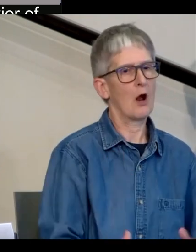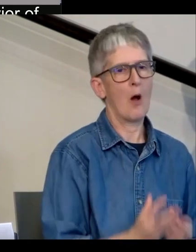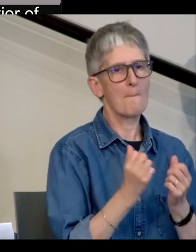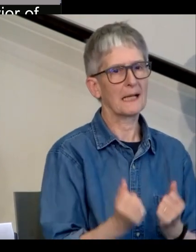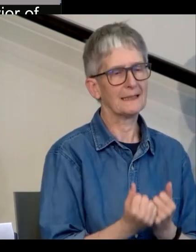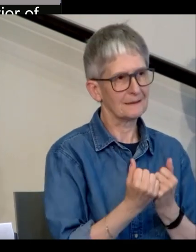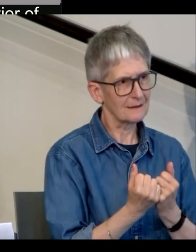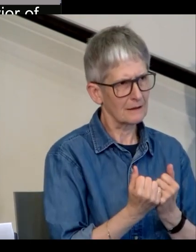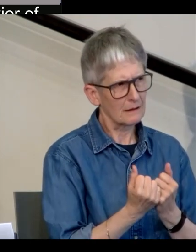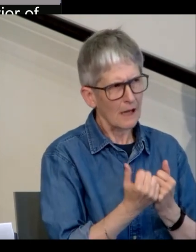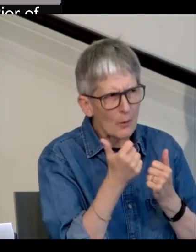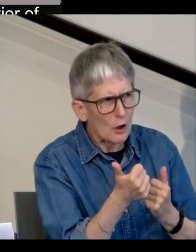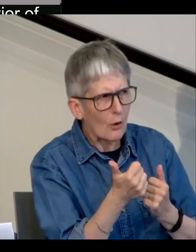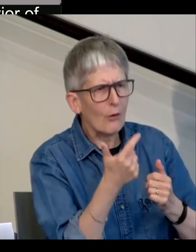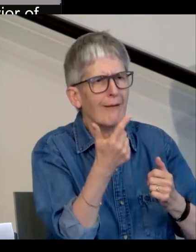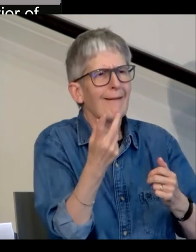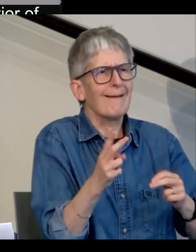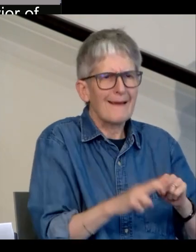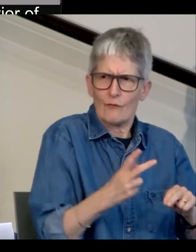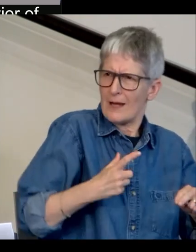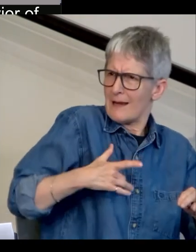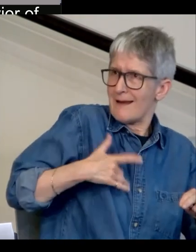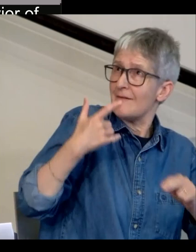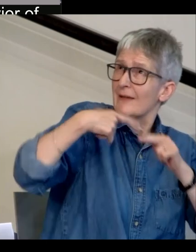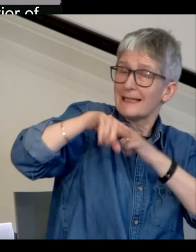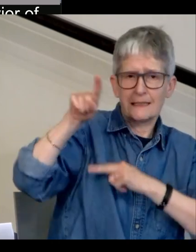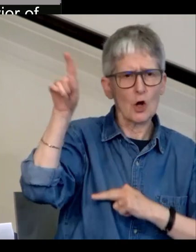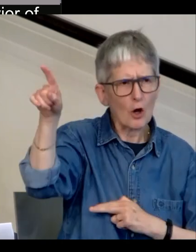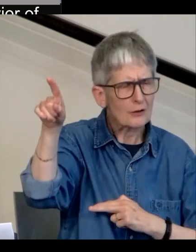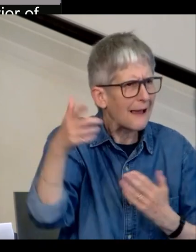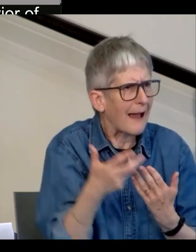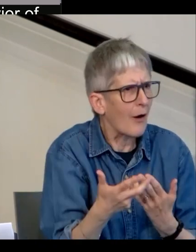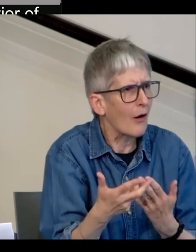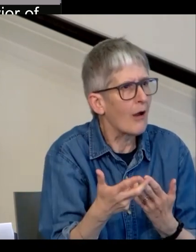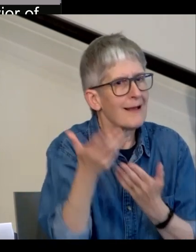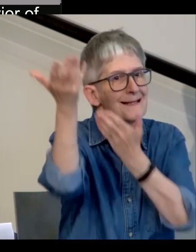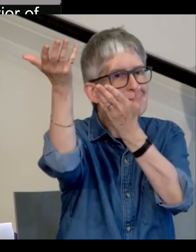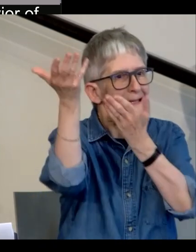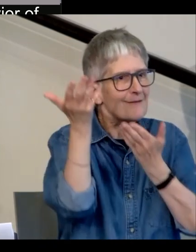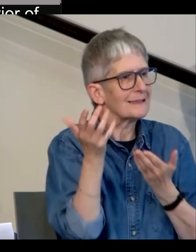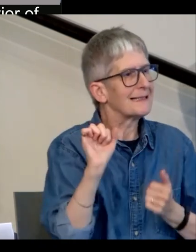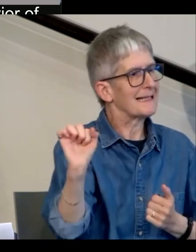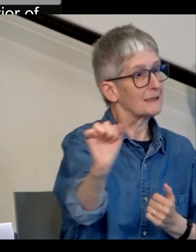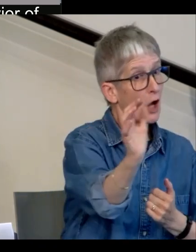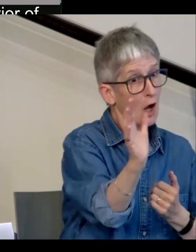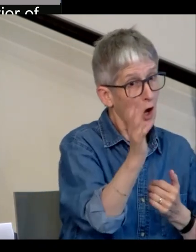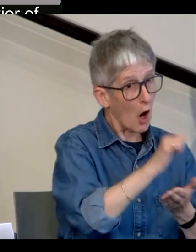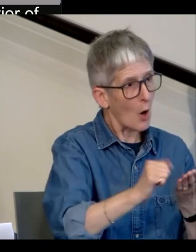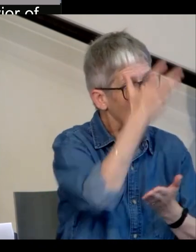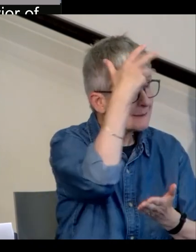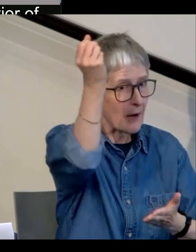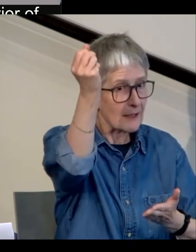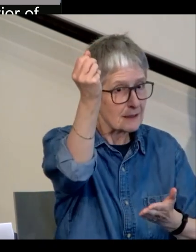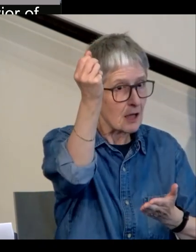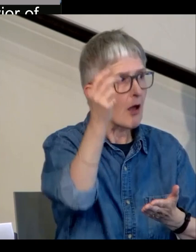This is how we know that we live in him and he in us. He has given us of his Spirit, and we have seen